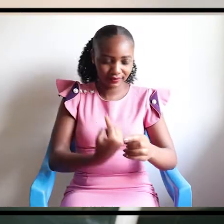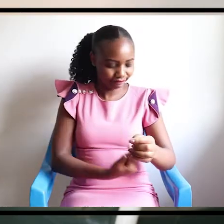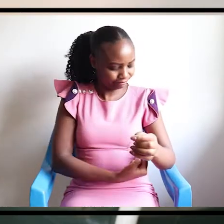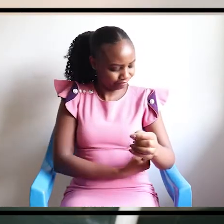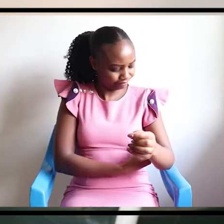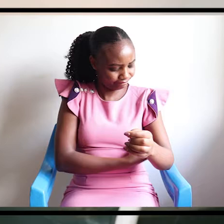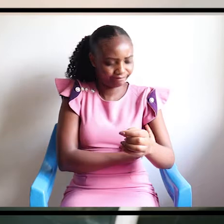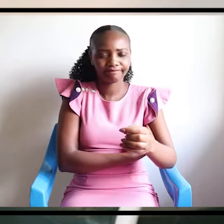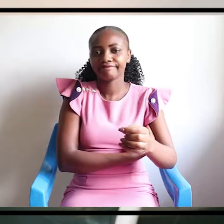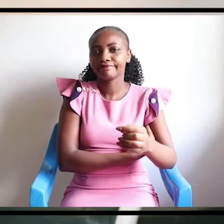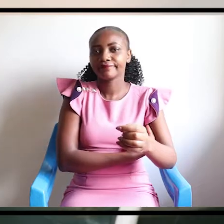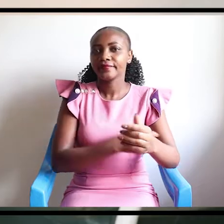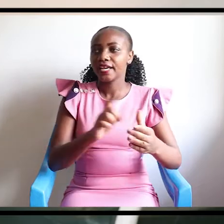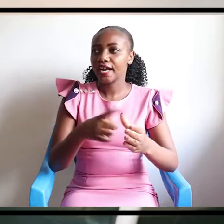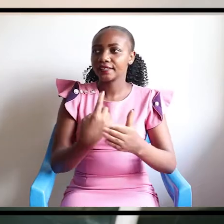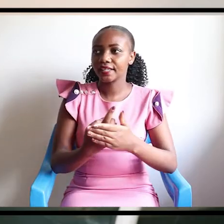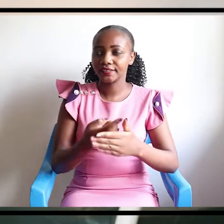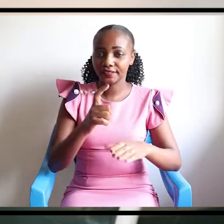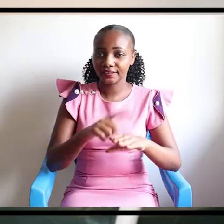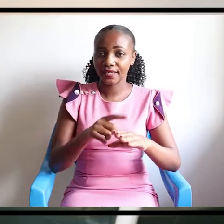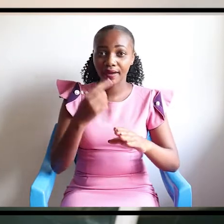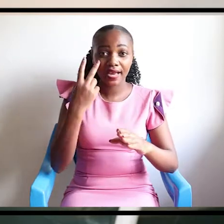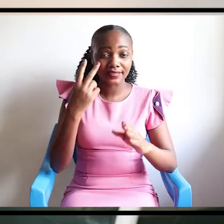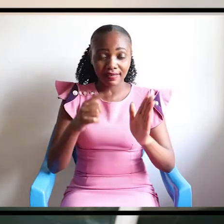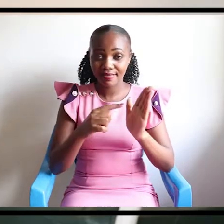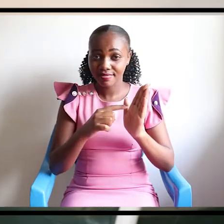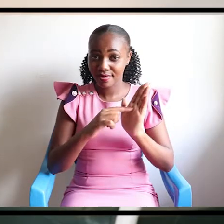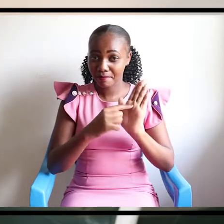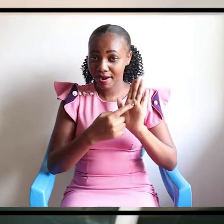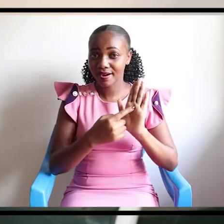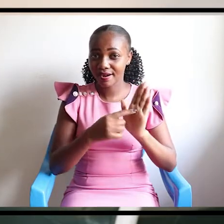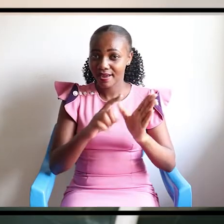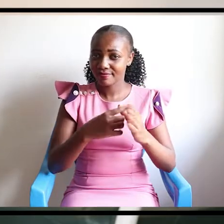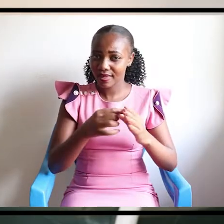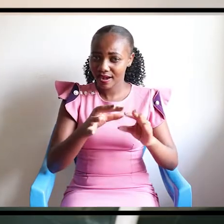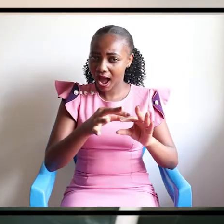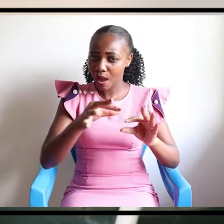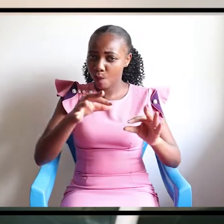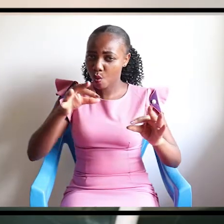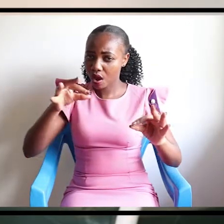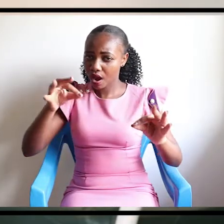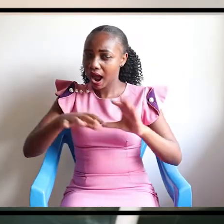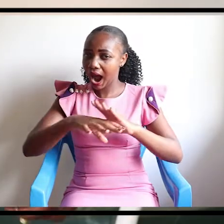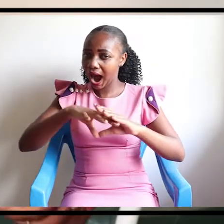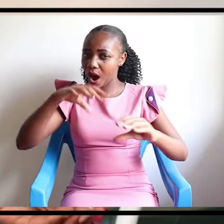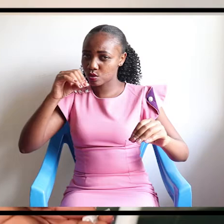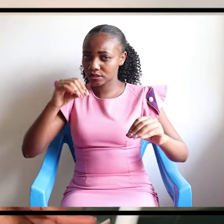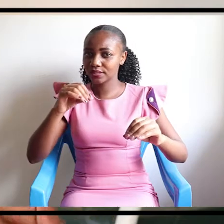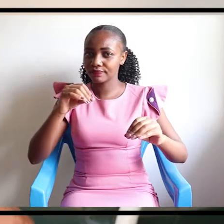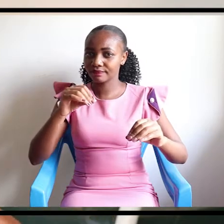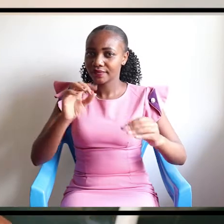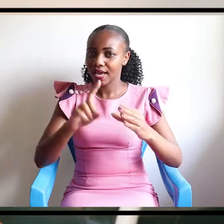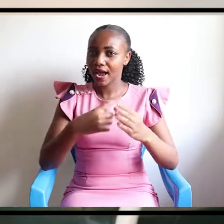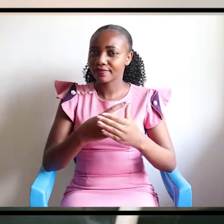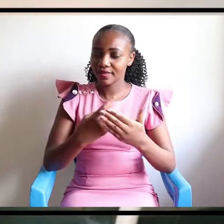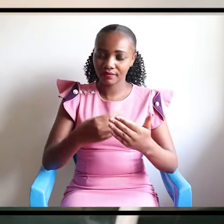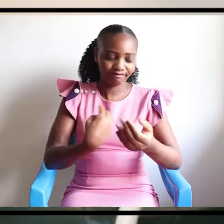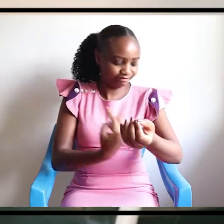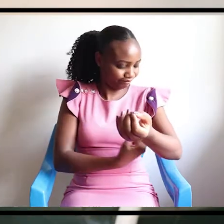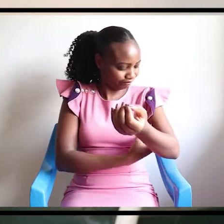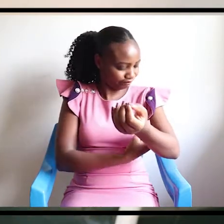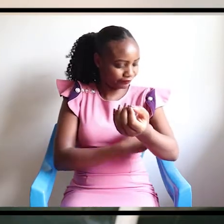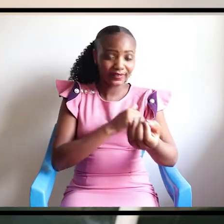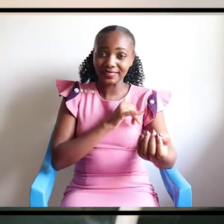skin. And the moment I'm on this mark, I pull the other gadget outside and the implant remains under your